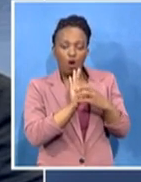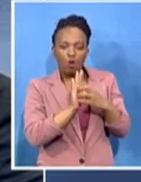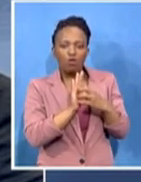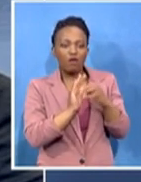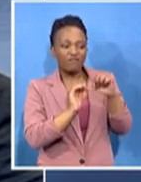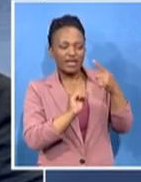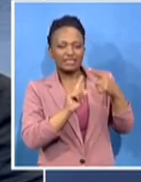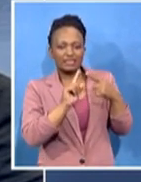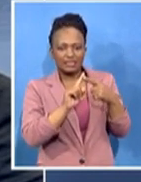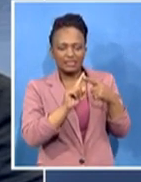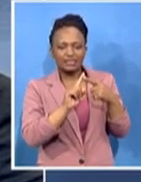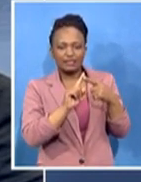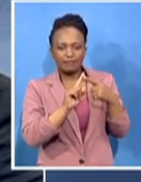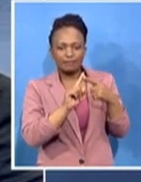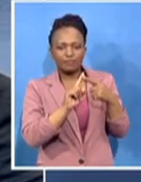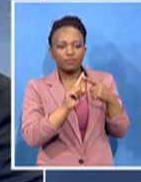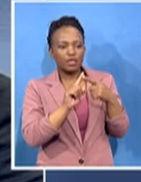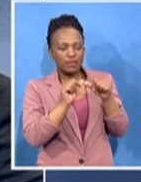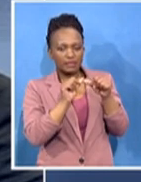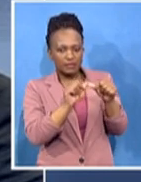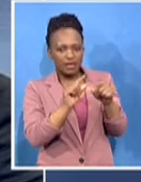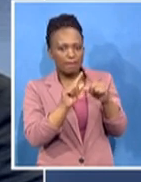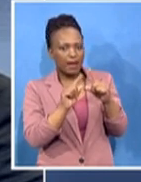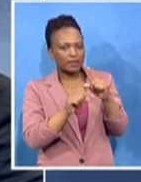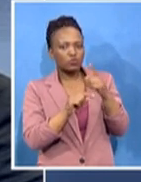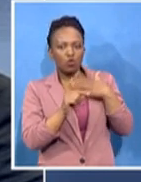also does not cause confusion with the logo of an